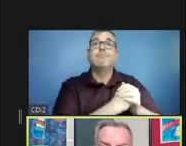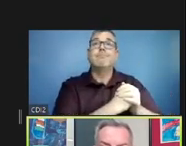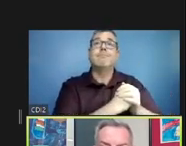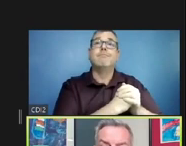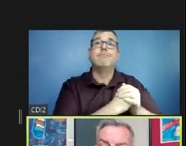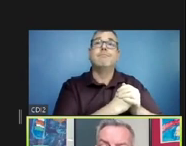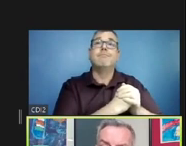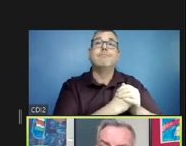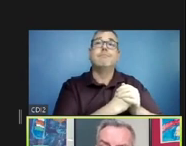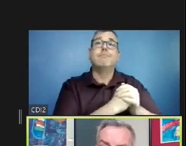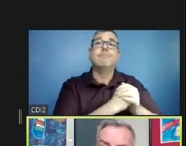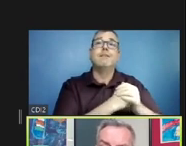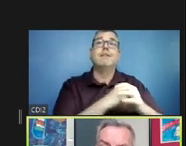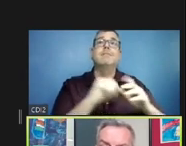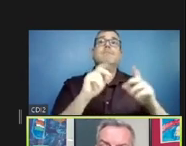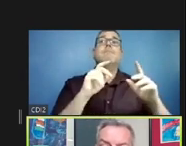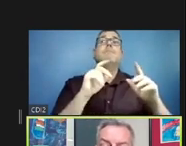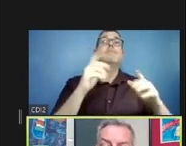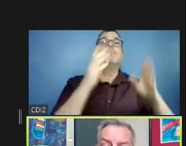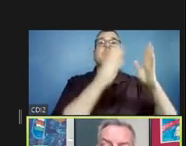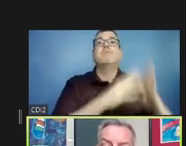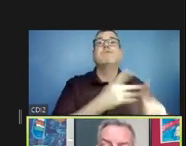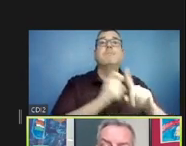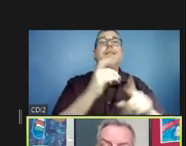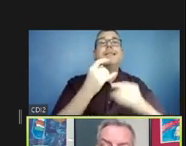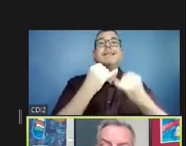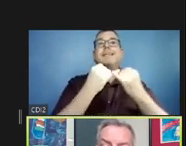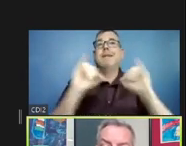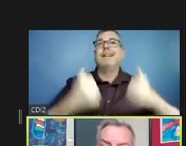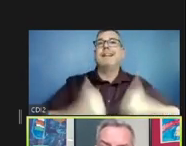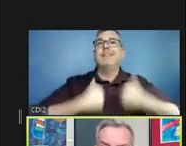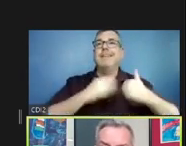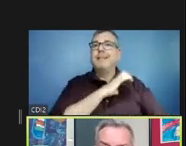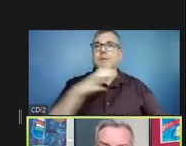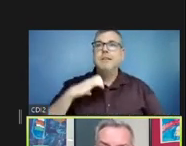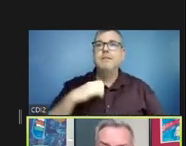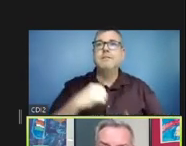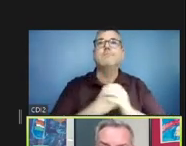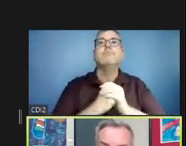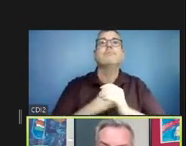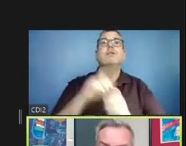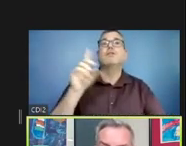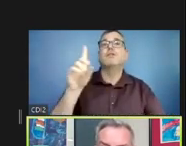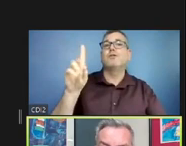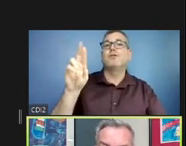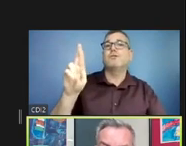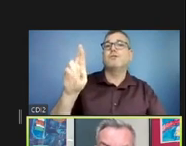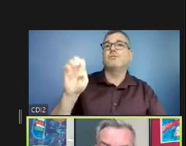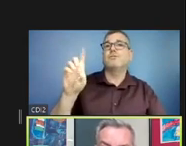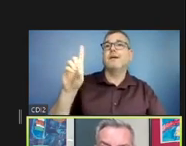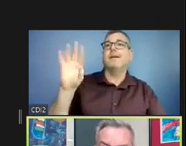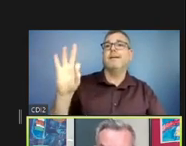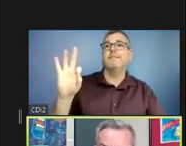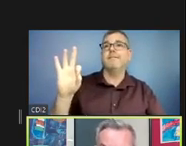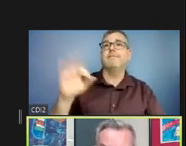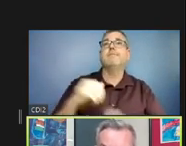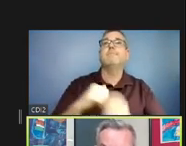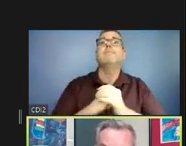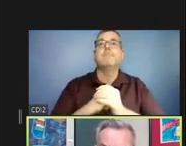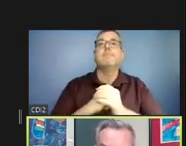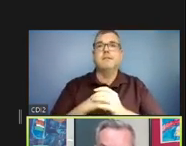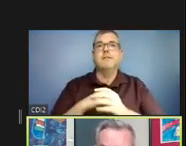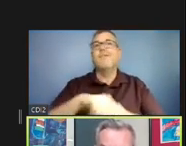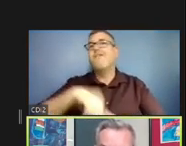DREDF, Andy Imparato from Disability Rights California, and my good friend from Justice and Aging, whose name just popped out of my